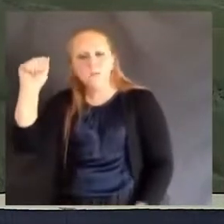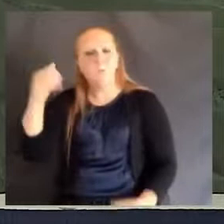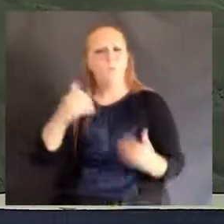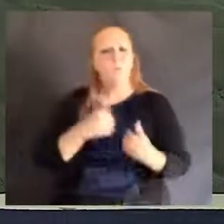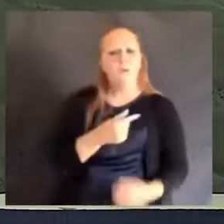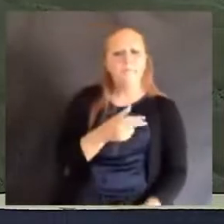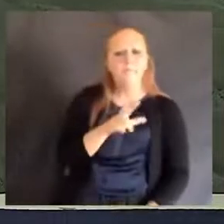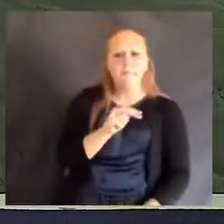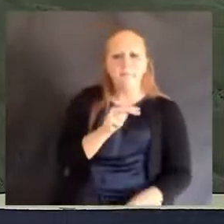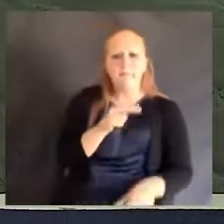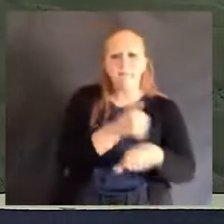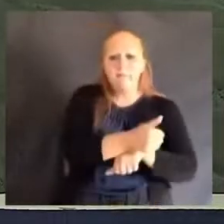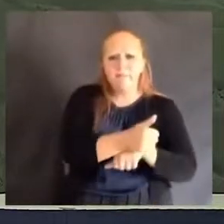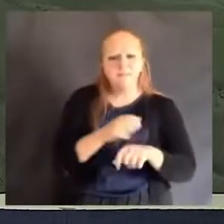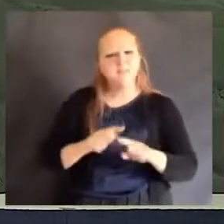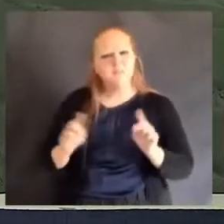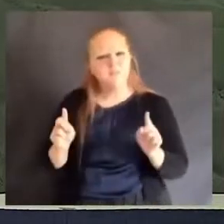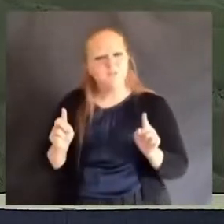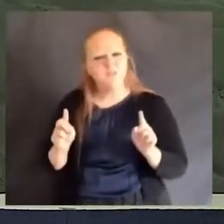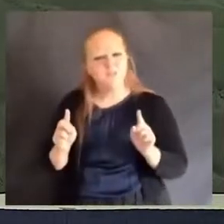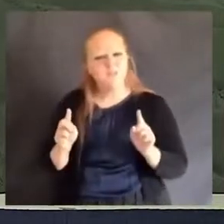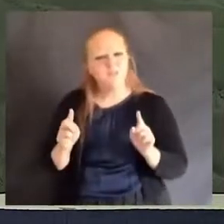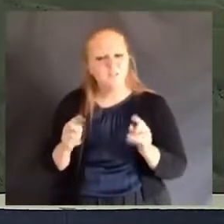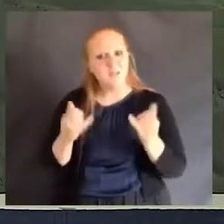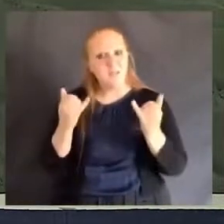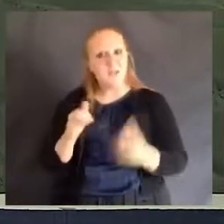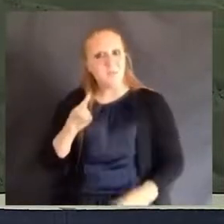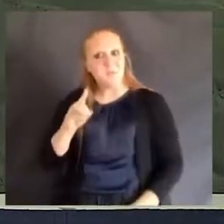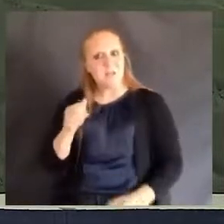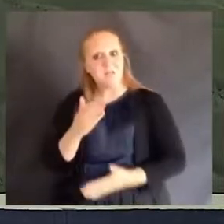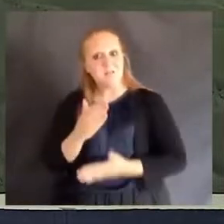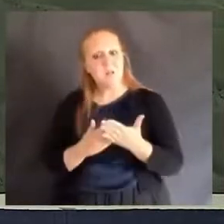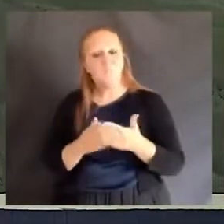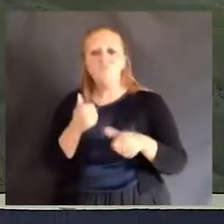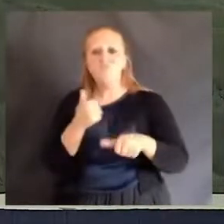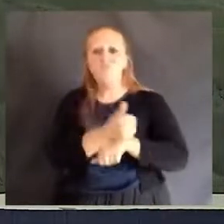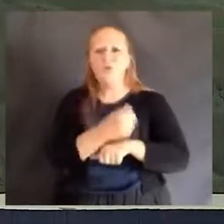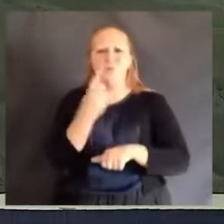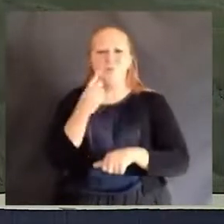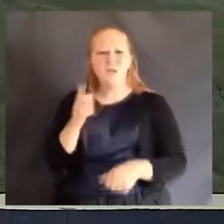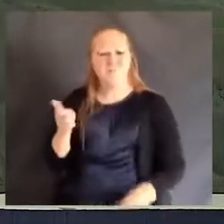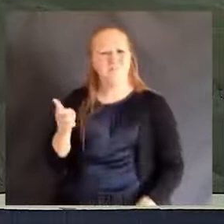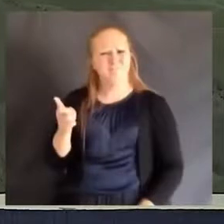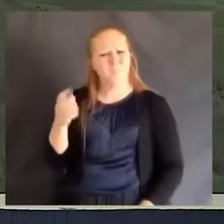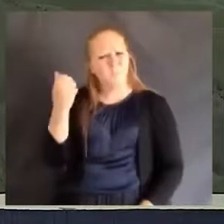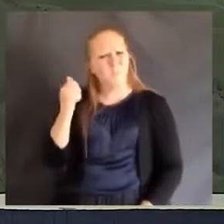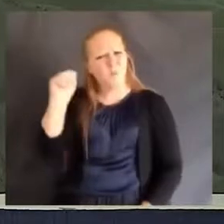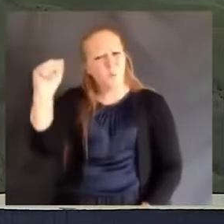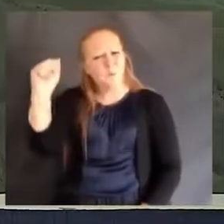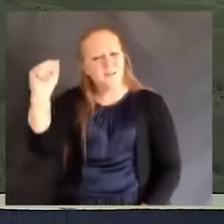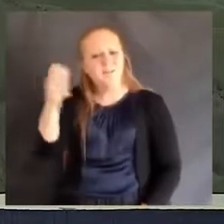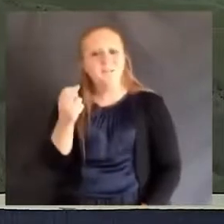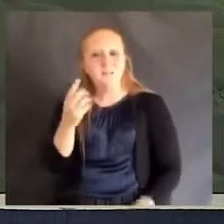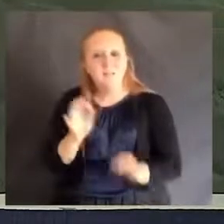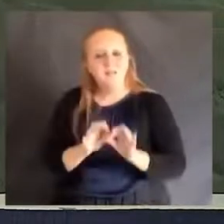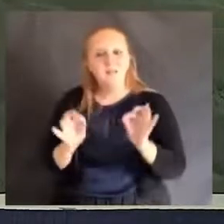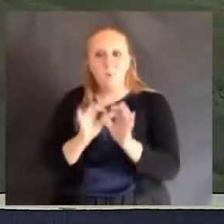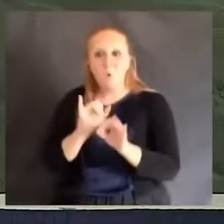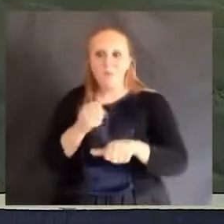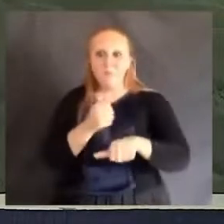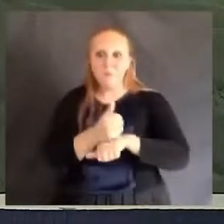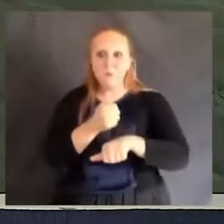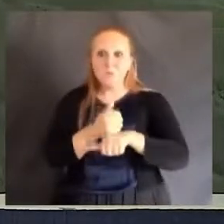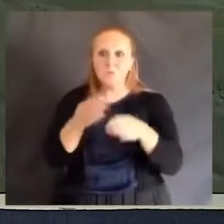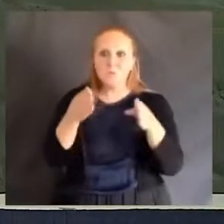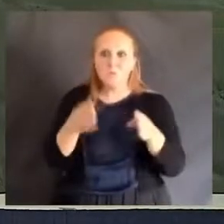And prosecutors have to enforce the law, right? Not political opinions. So I